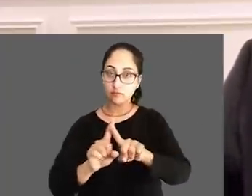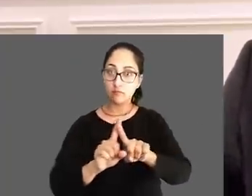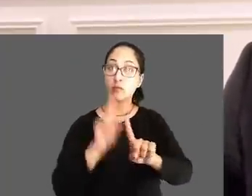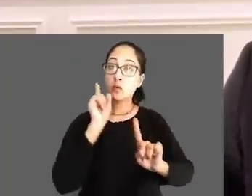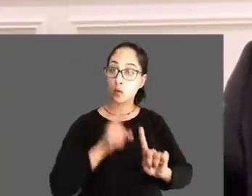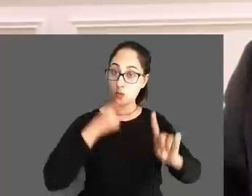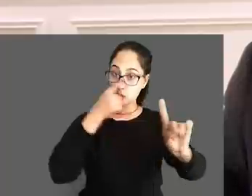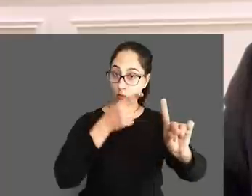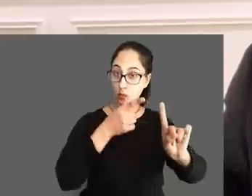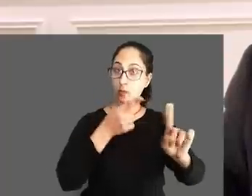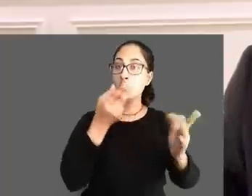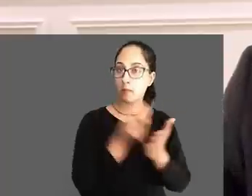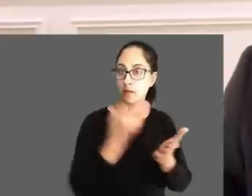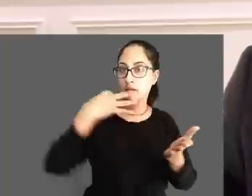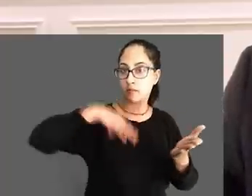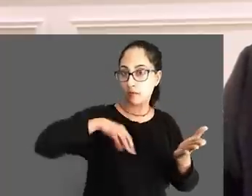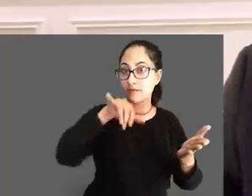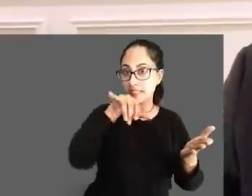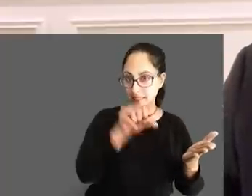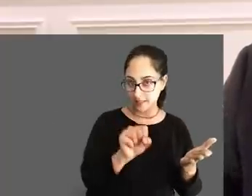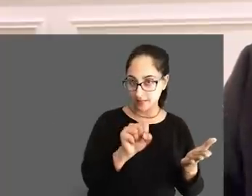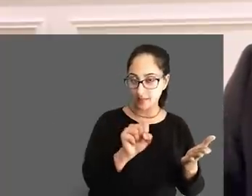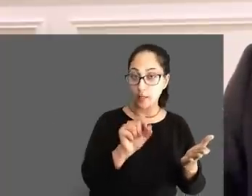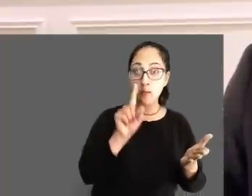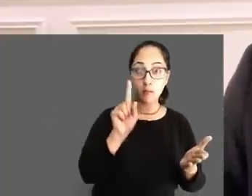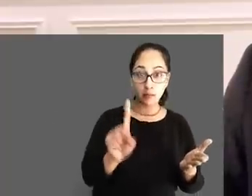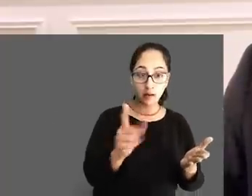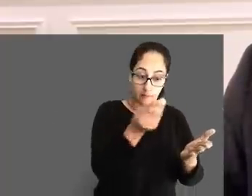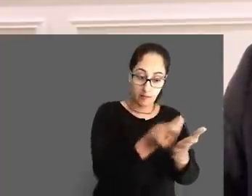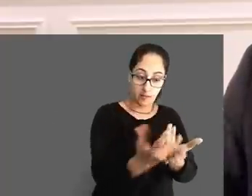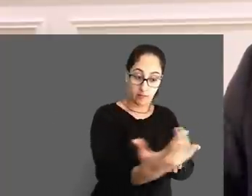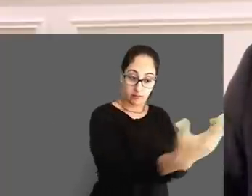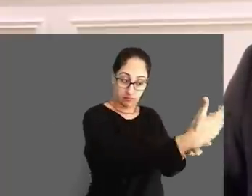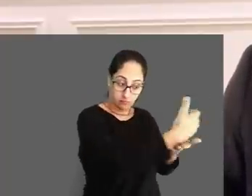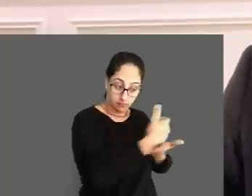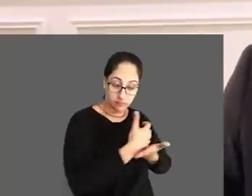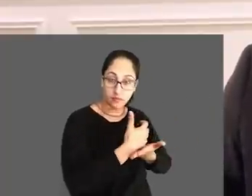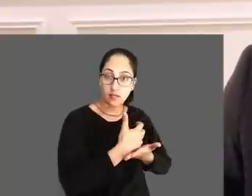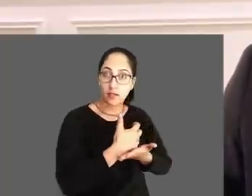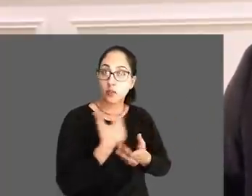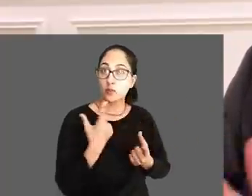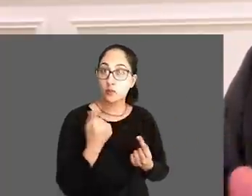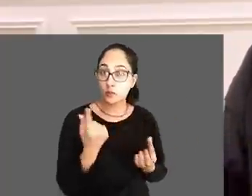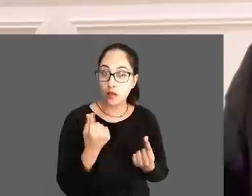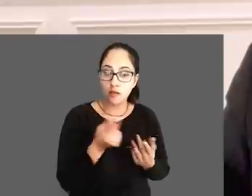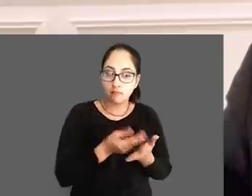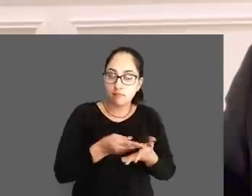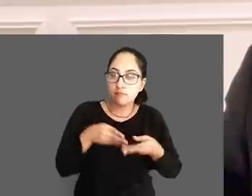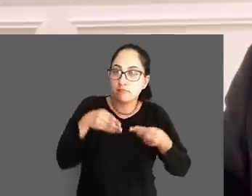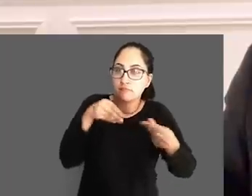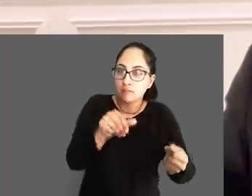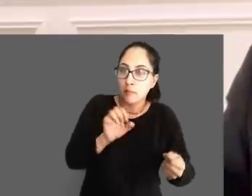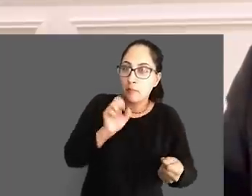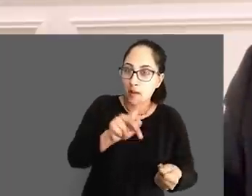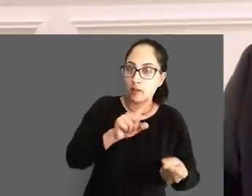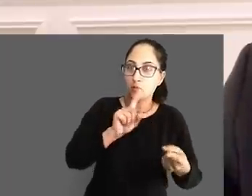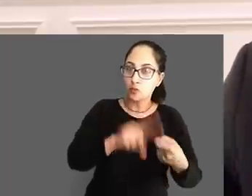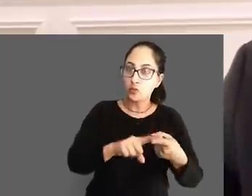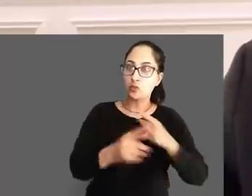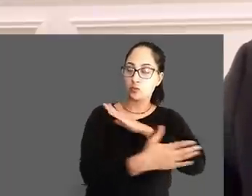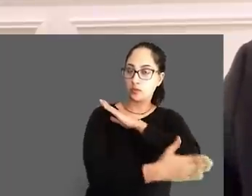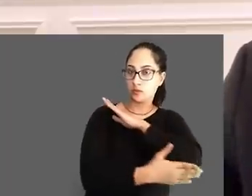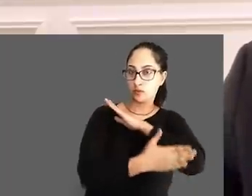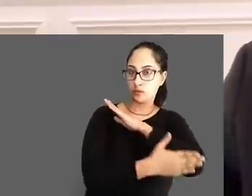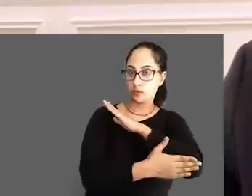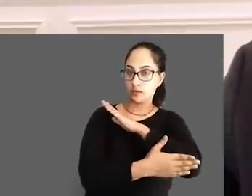the development of those countries. So whether that means that there's investments made in communications, in the